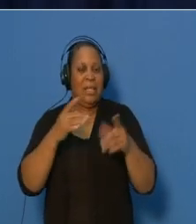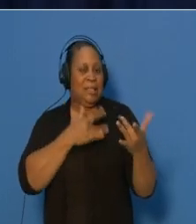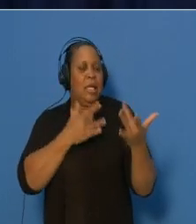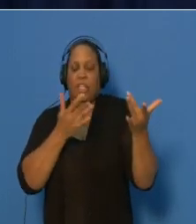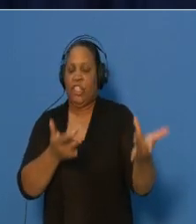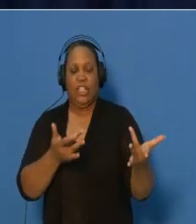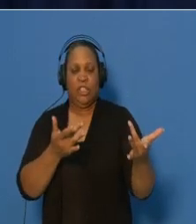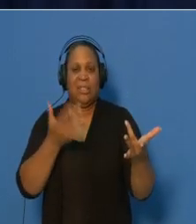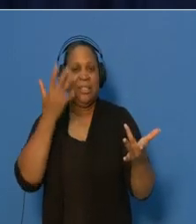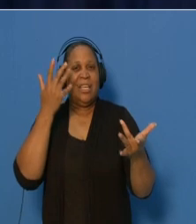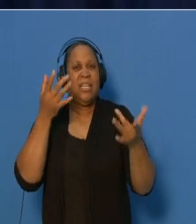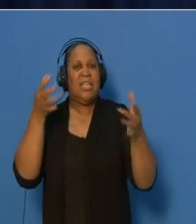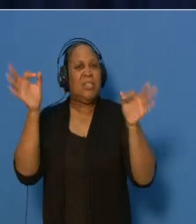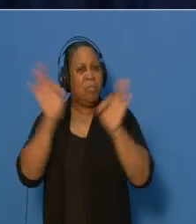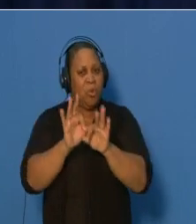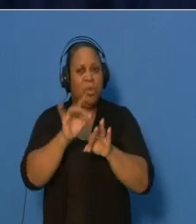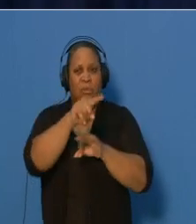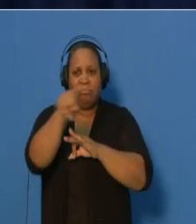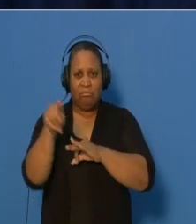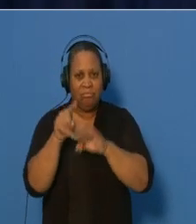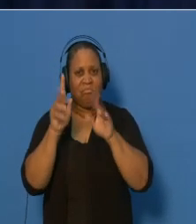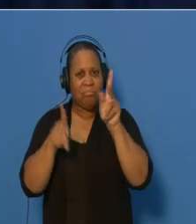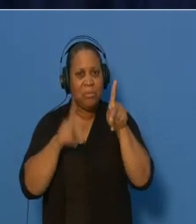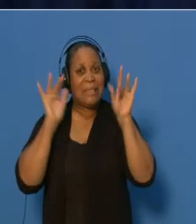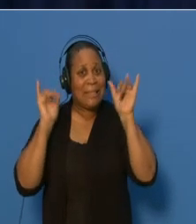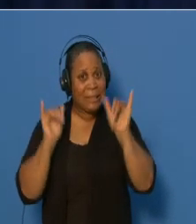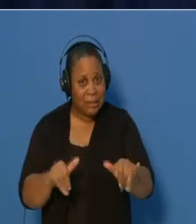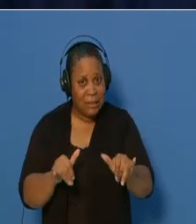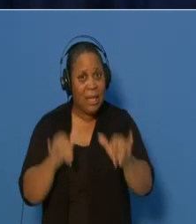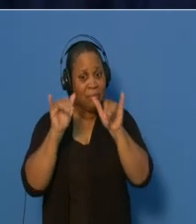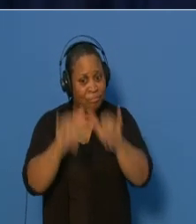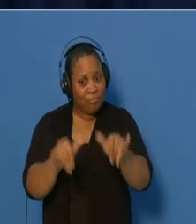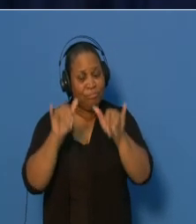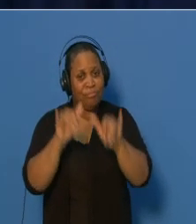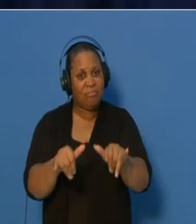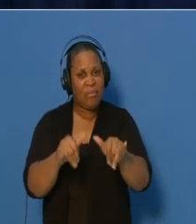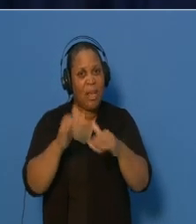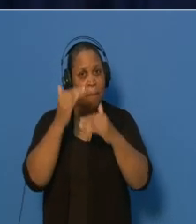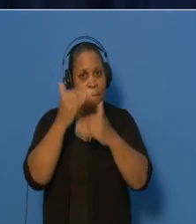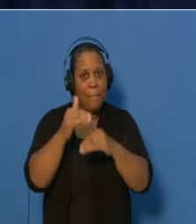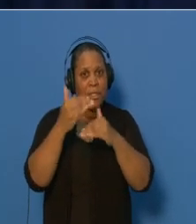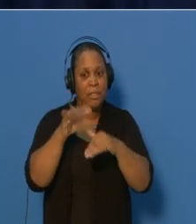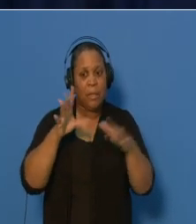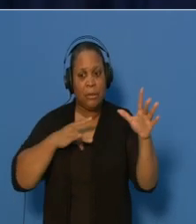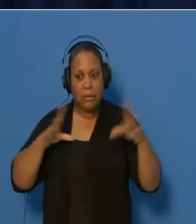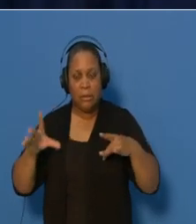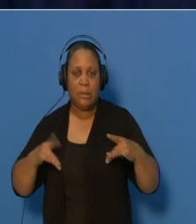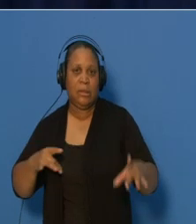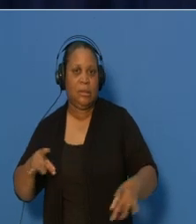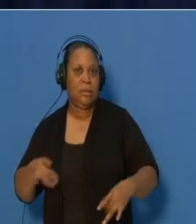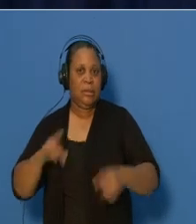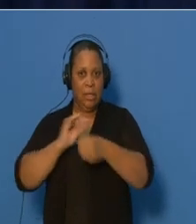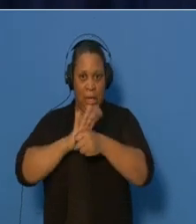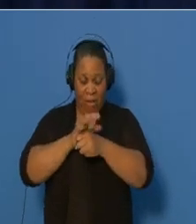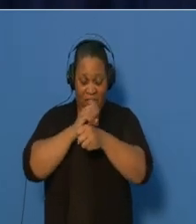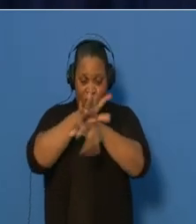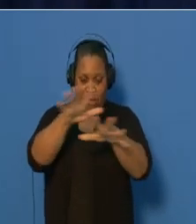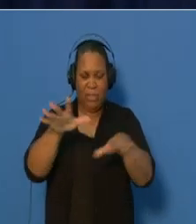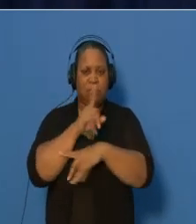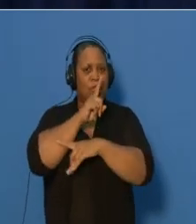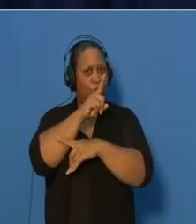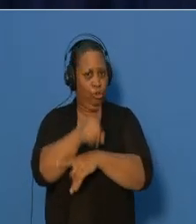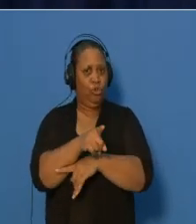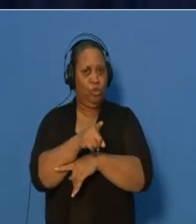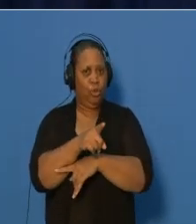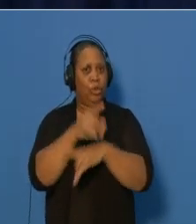that persons stay where they are to minimize the chance of possible transmission of this virus, to make sure that